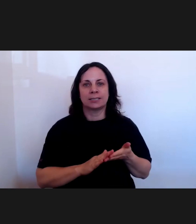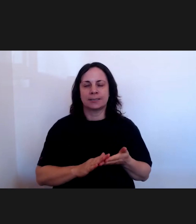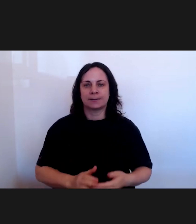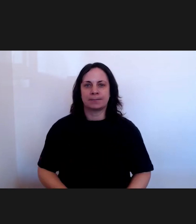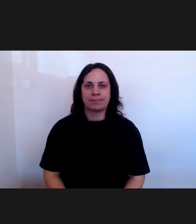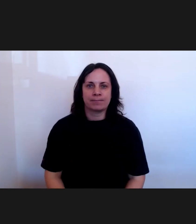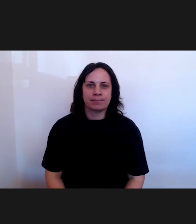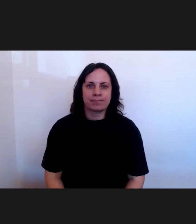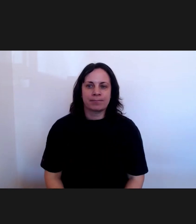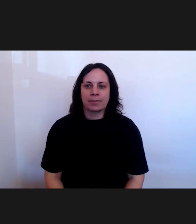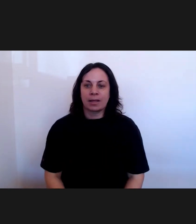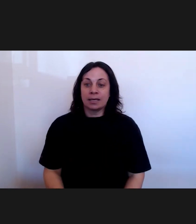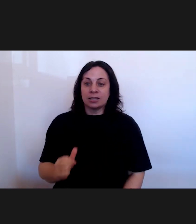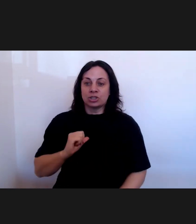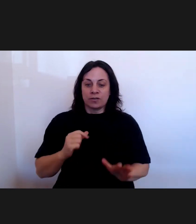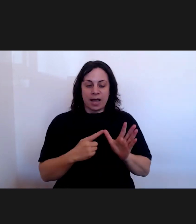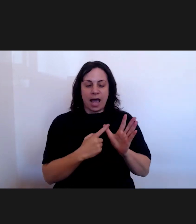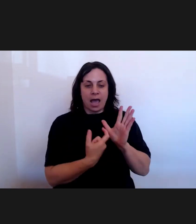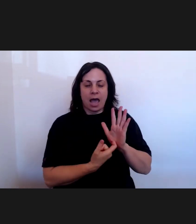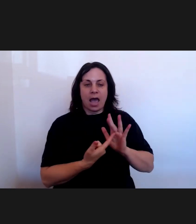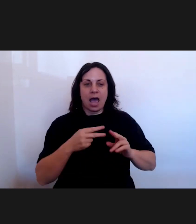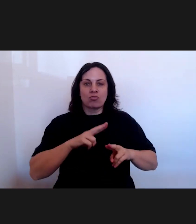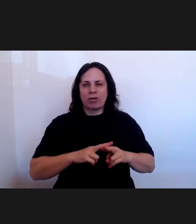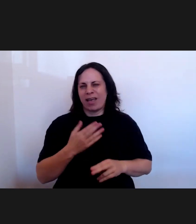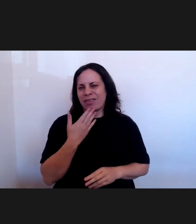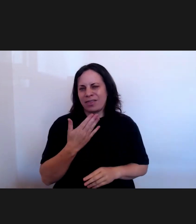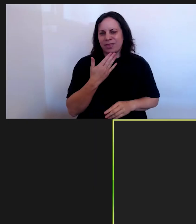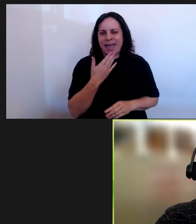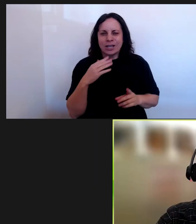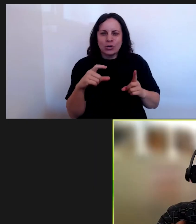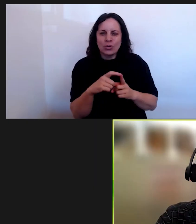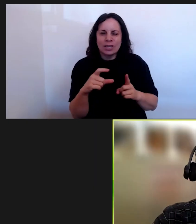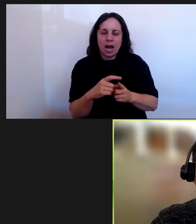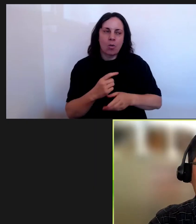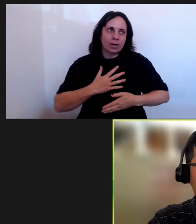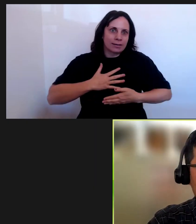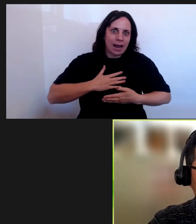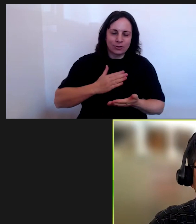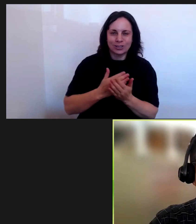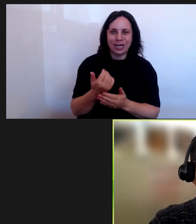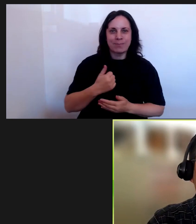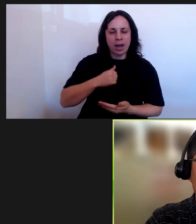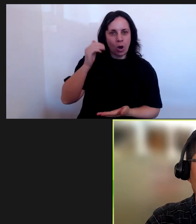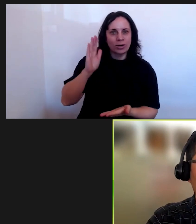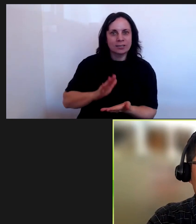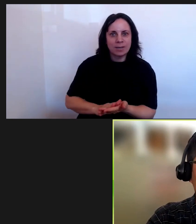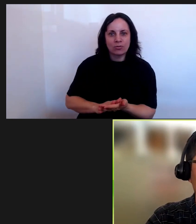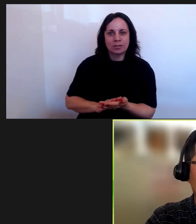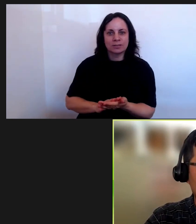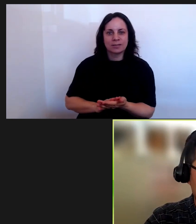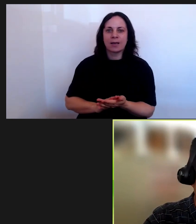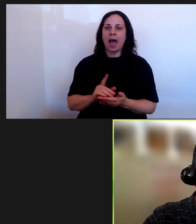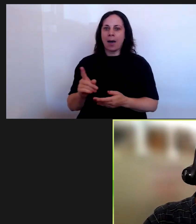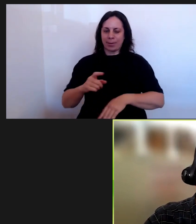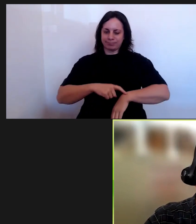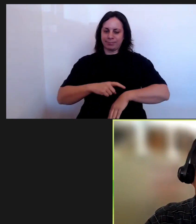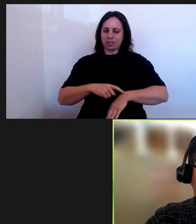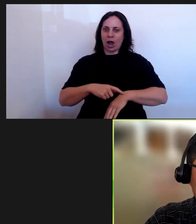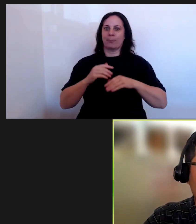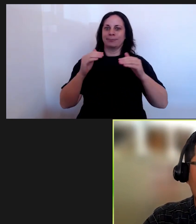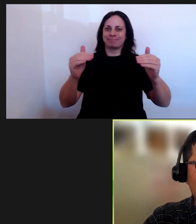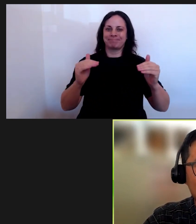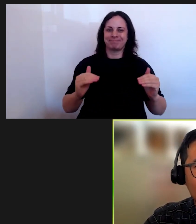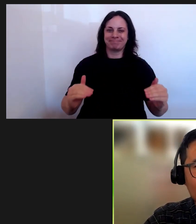Cool. Thank you, Daniel. I would love to share my own experiences as well and just recap that, but for the sake of saving time, let's go to the